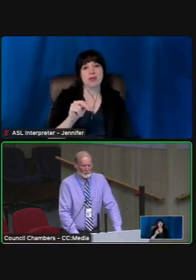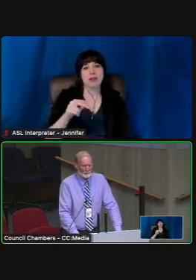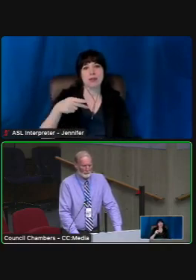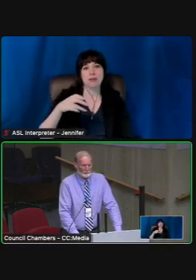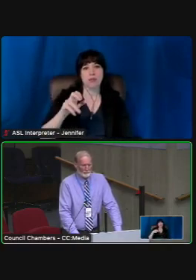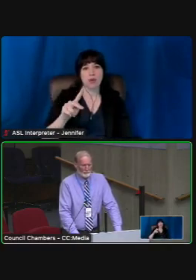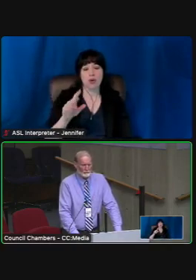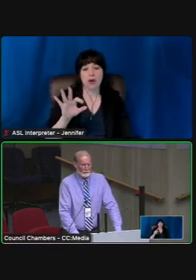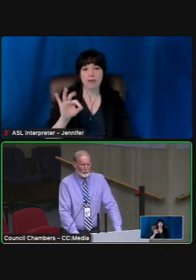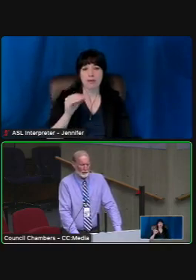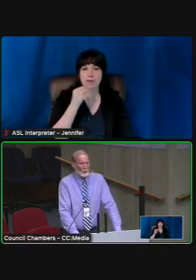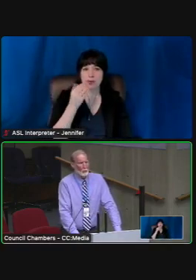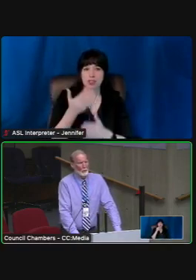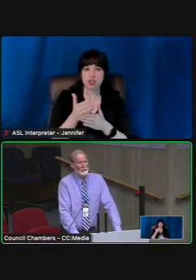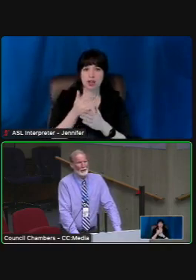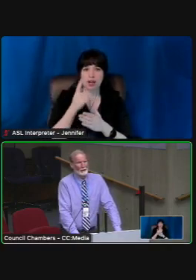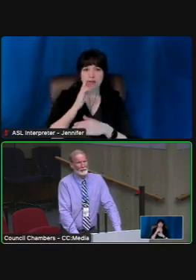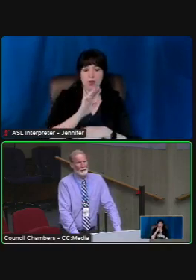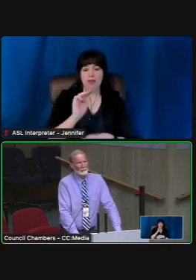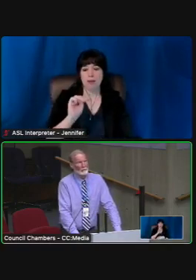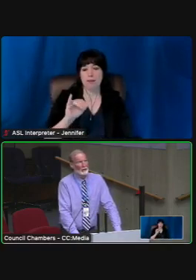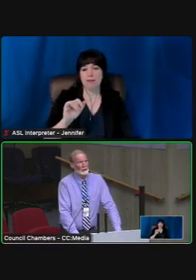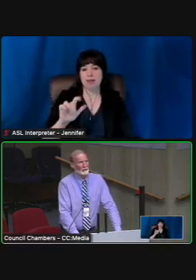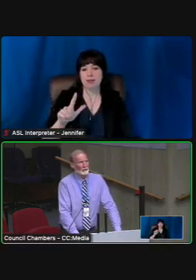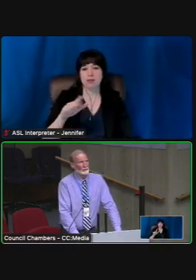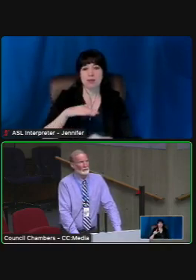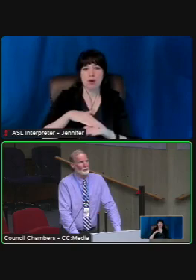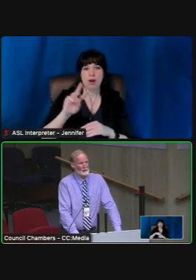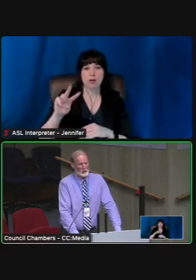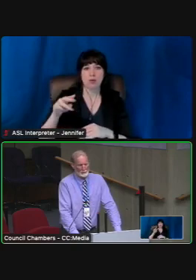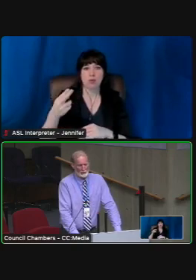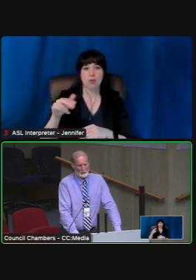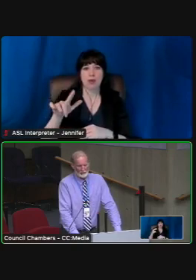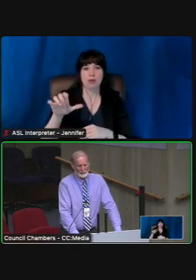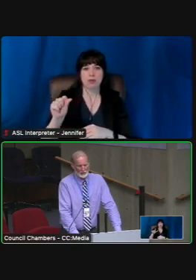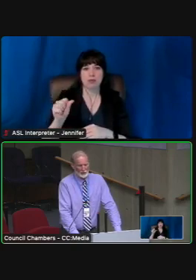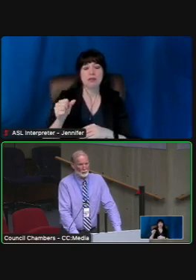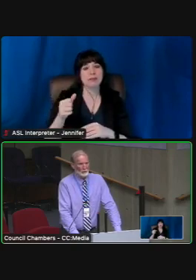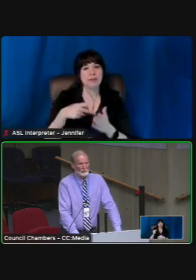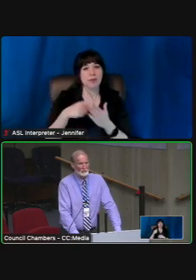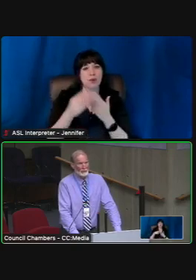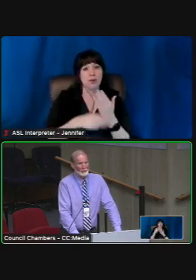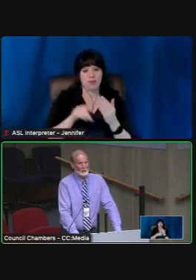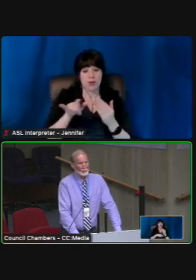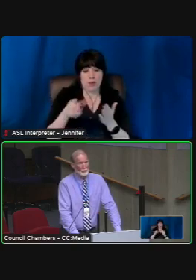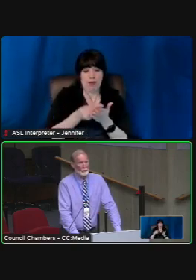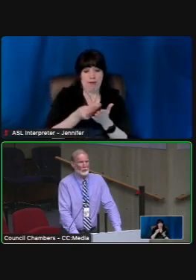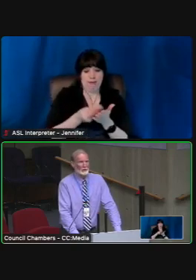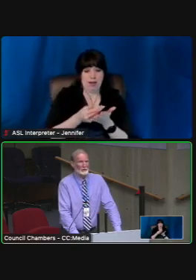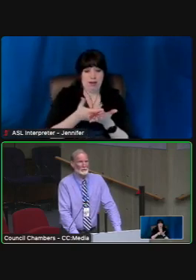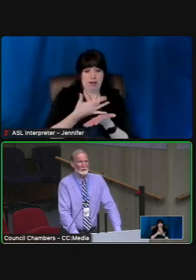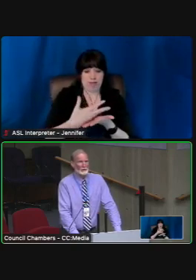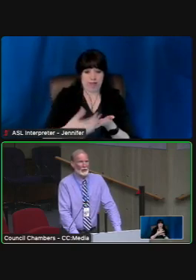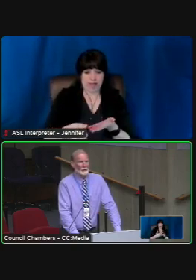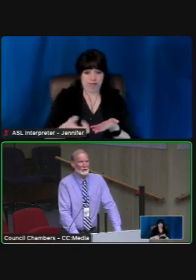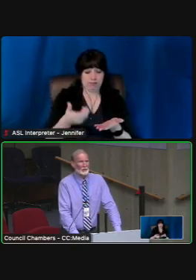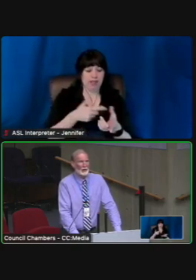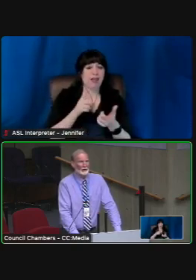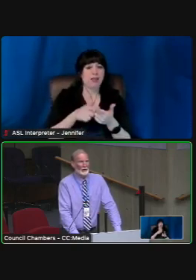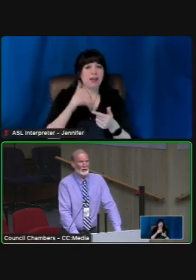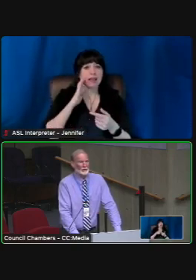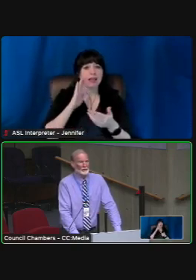program. When that money is fully spent, then the city will have spent its $1.6